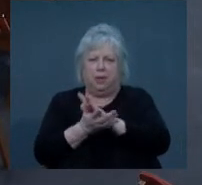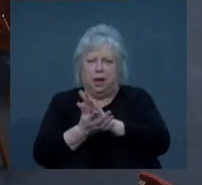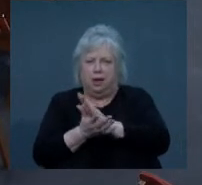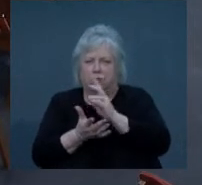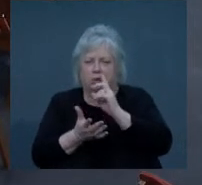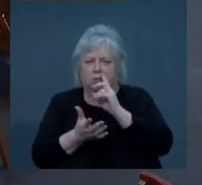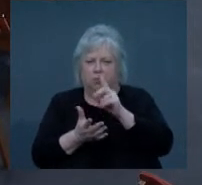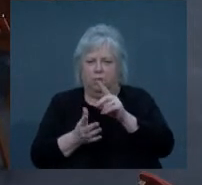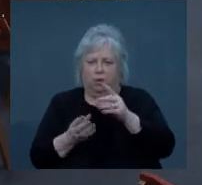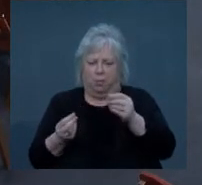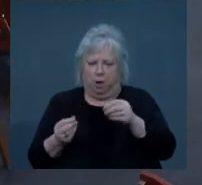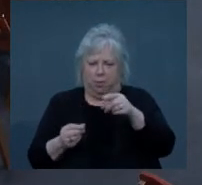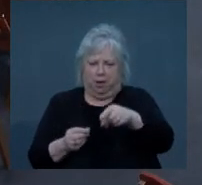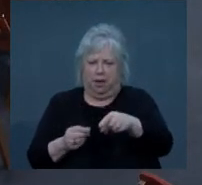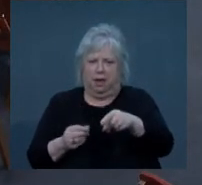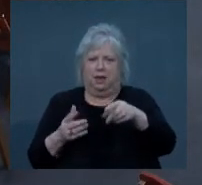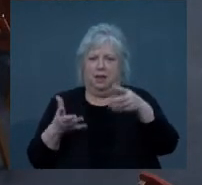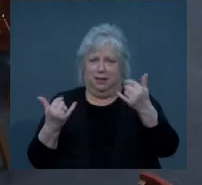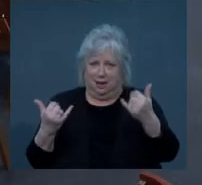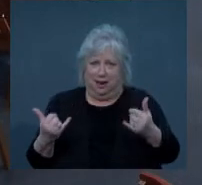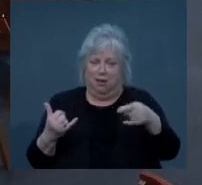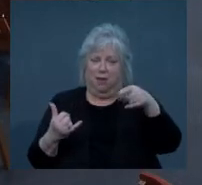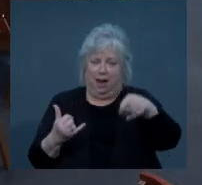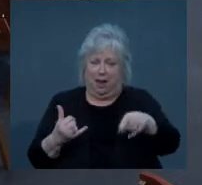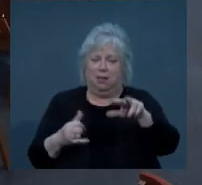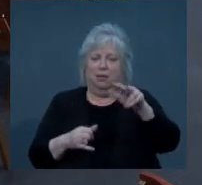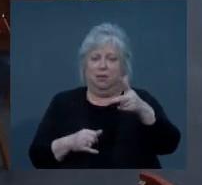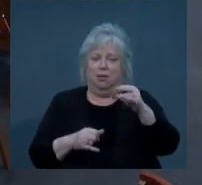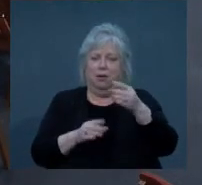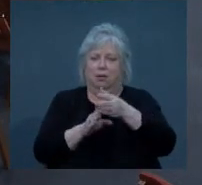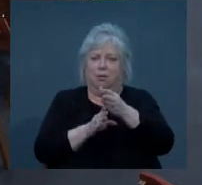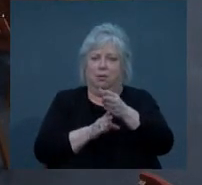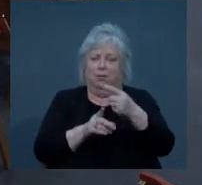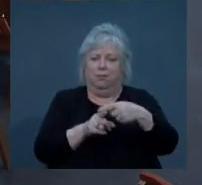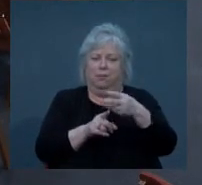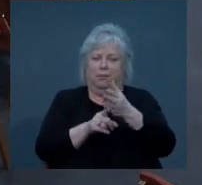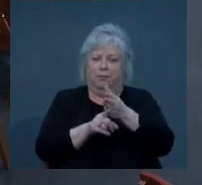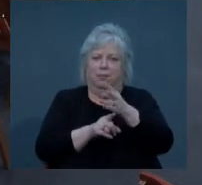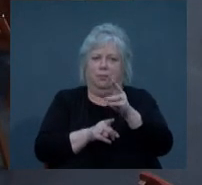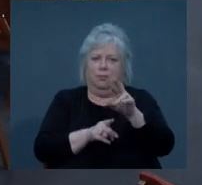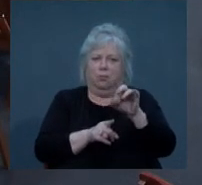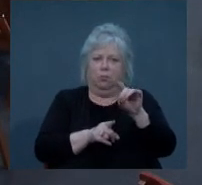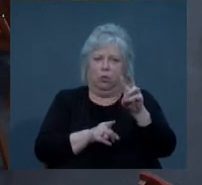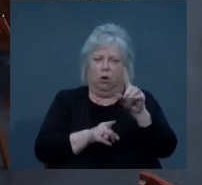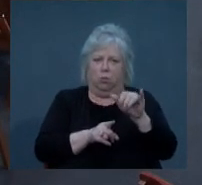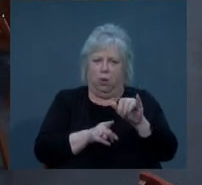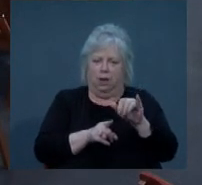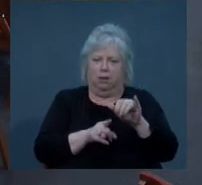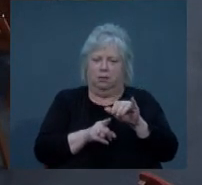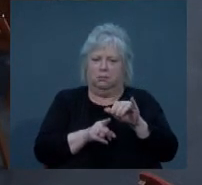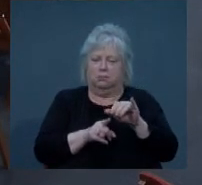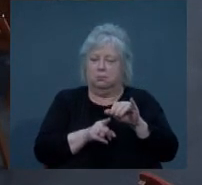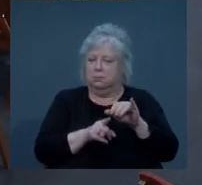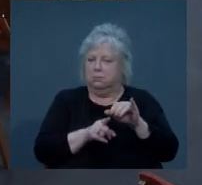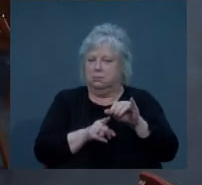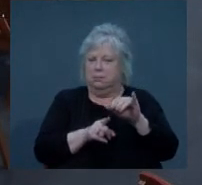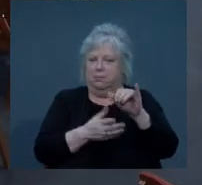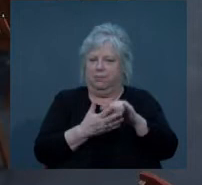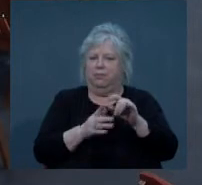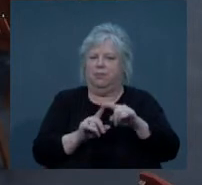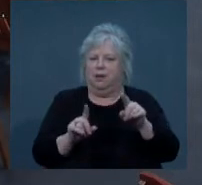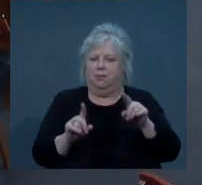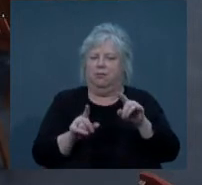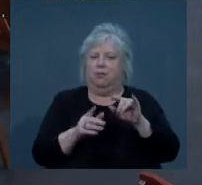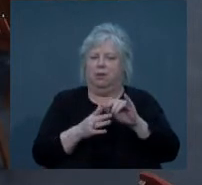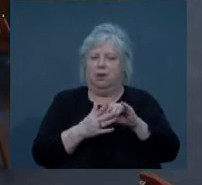that is at 3rd and Broadway, that was going to be there, it's different. That's one